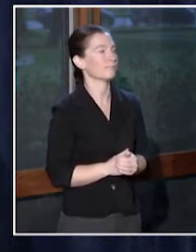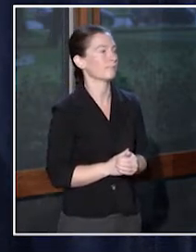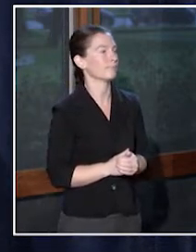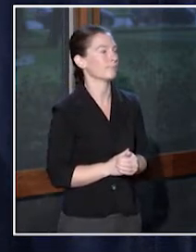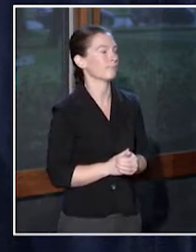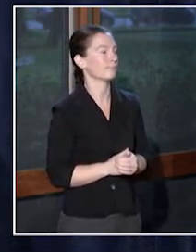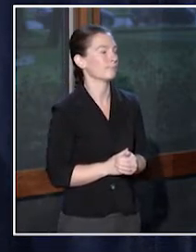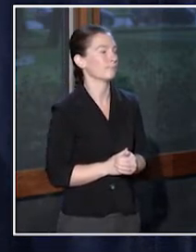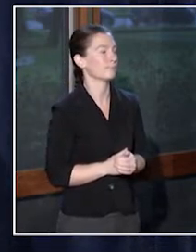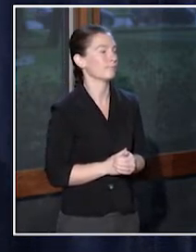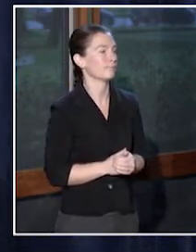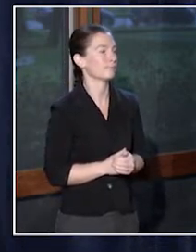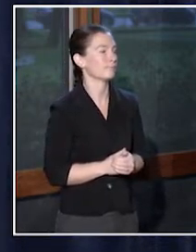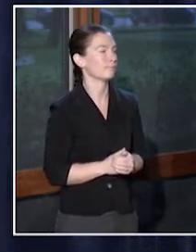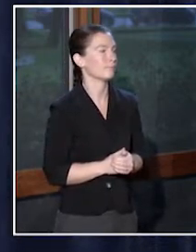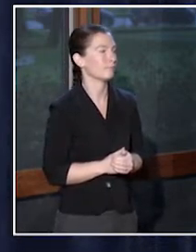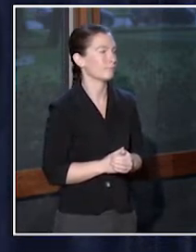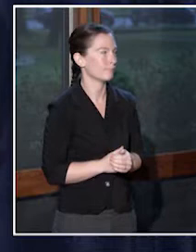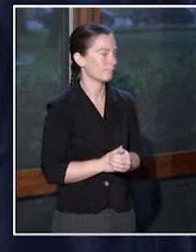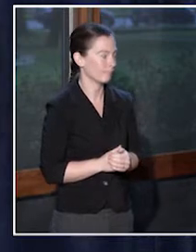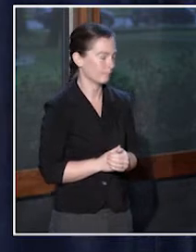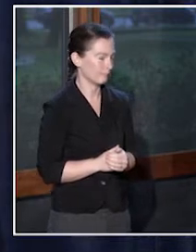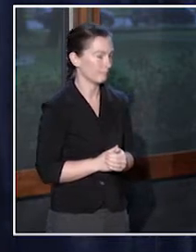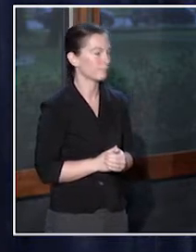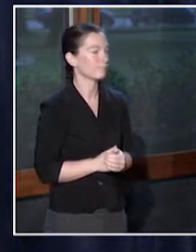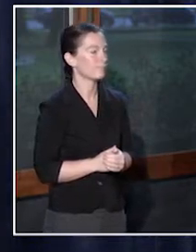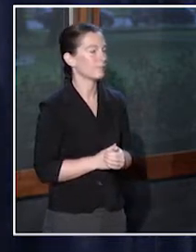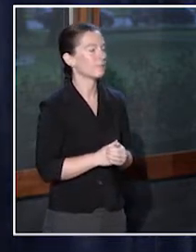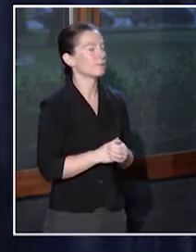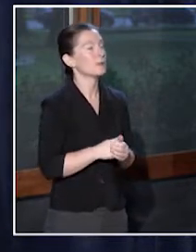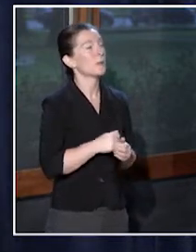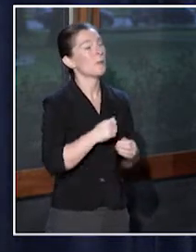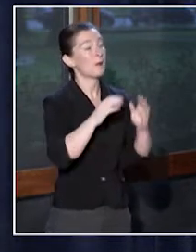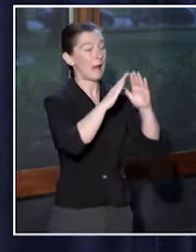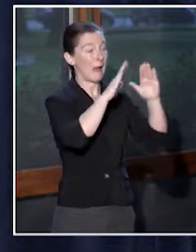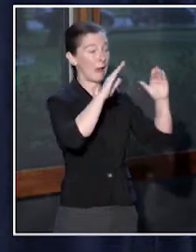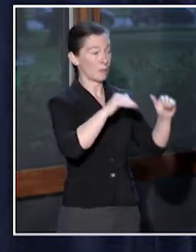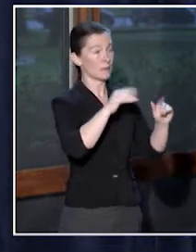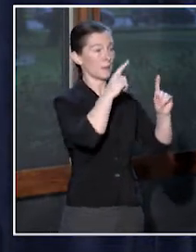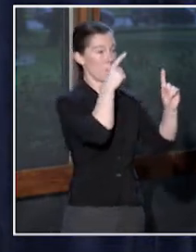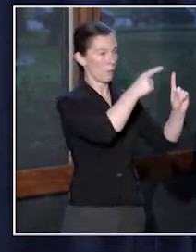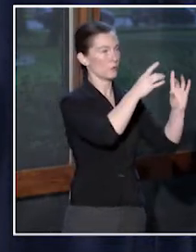within my goals around public safety.